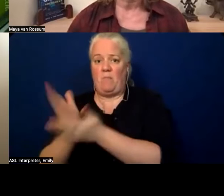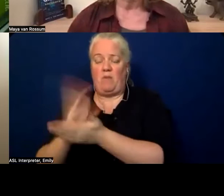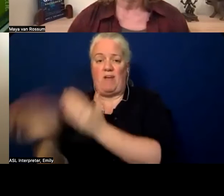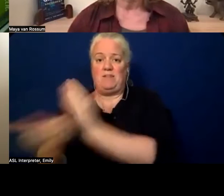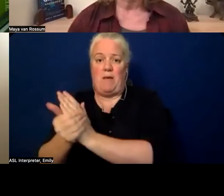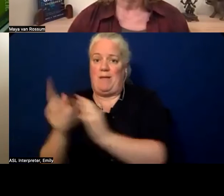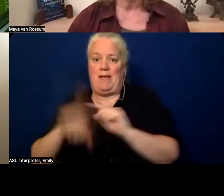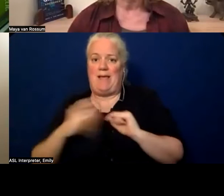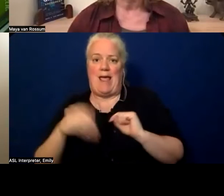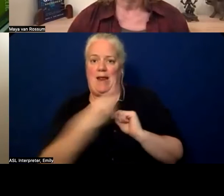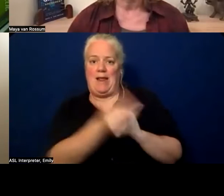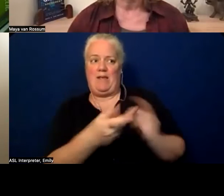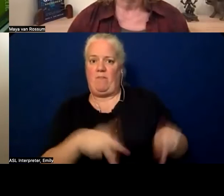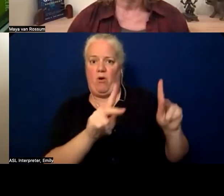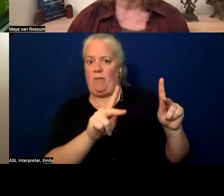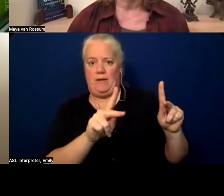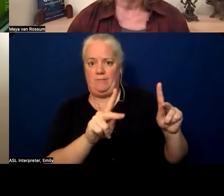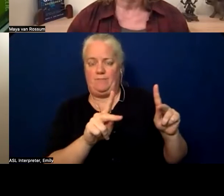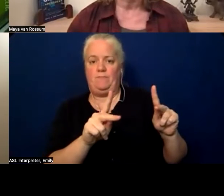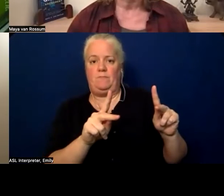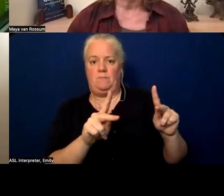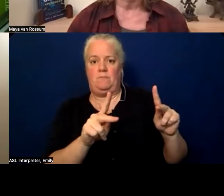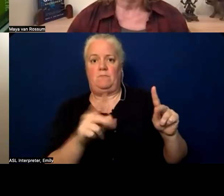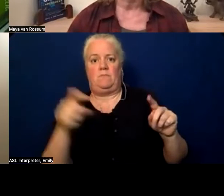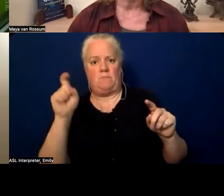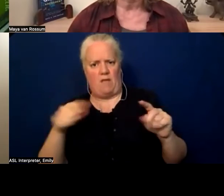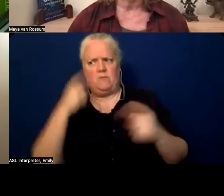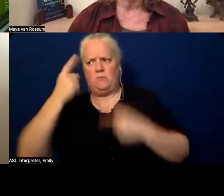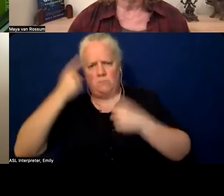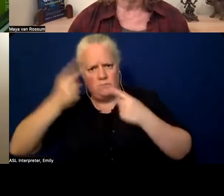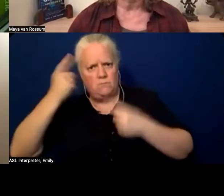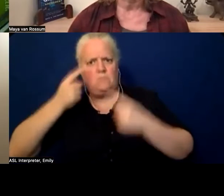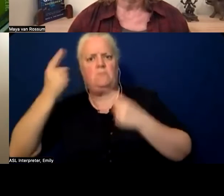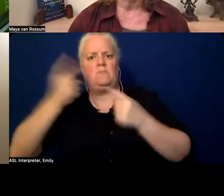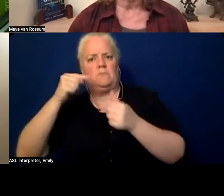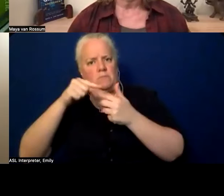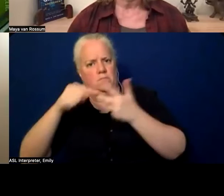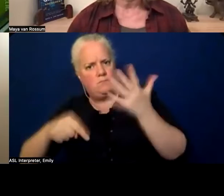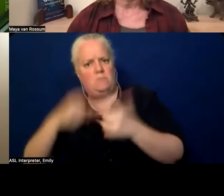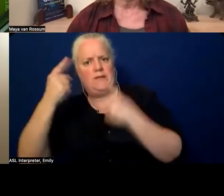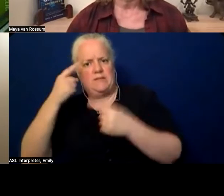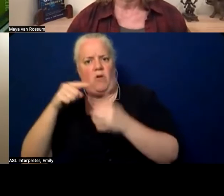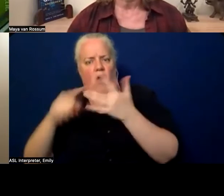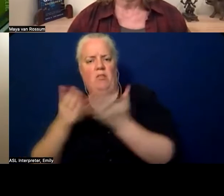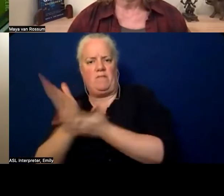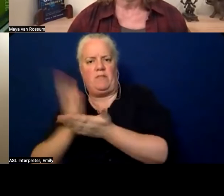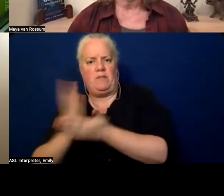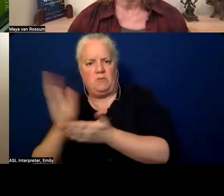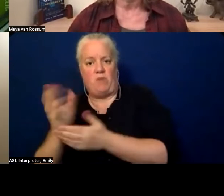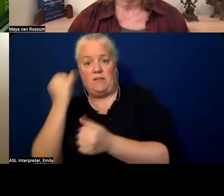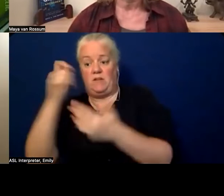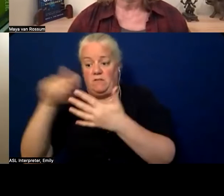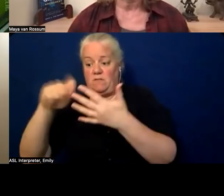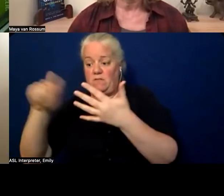the permit to the private party without taking full account of the rights. And so it's sort of an indirect route